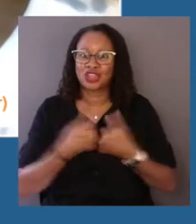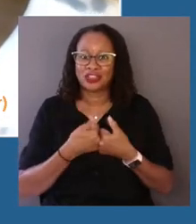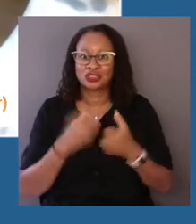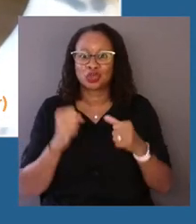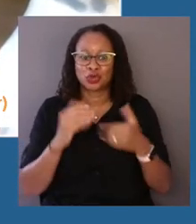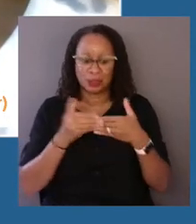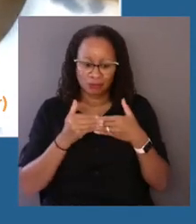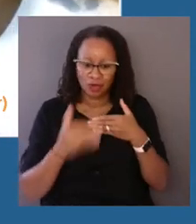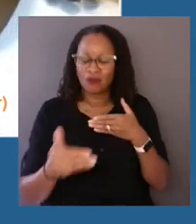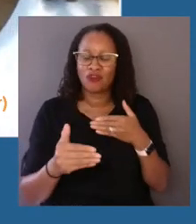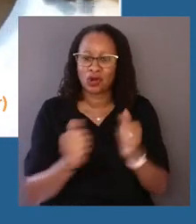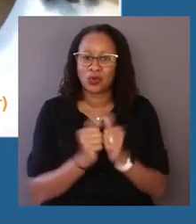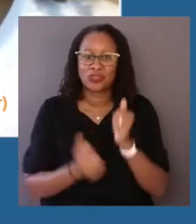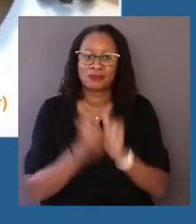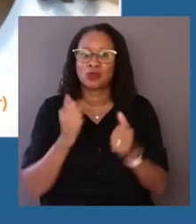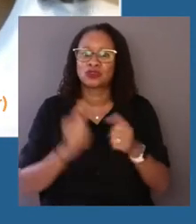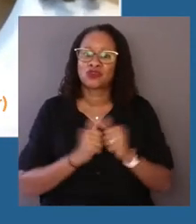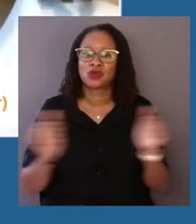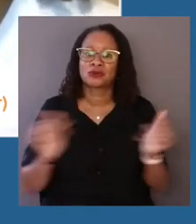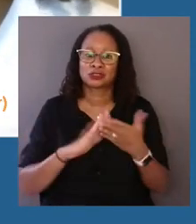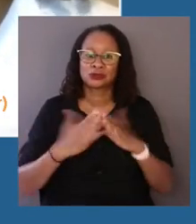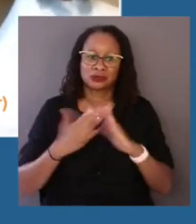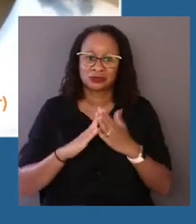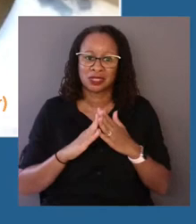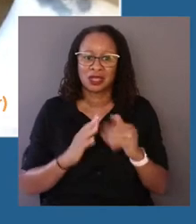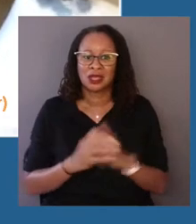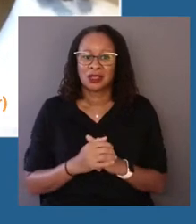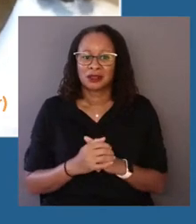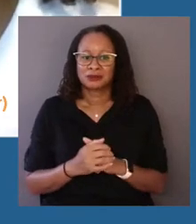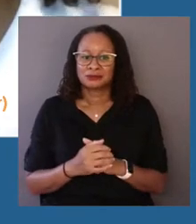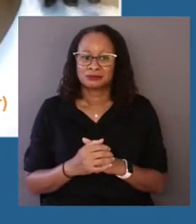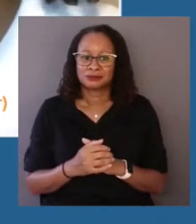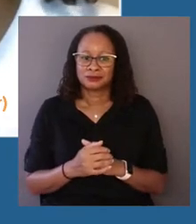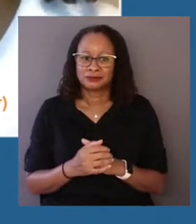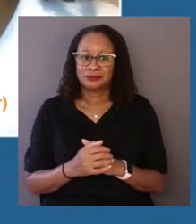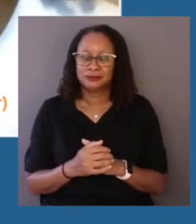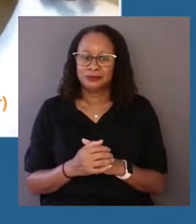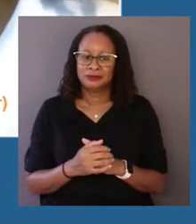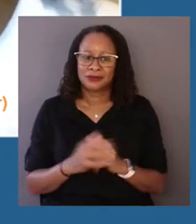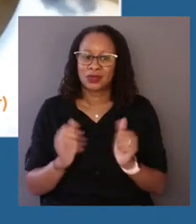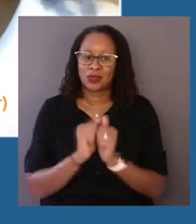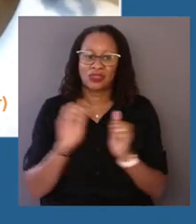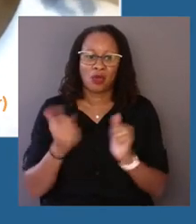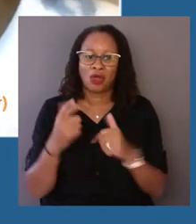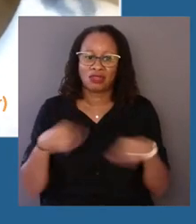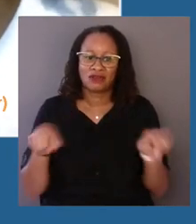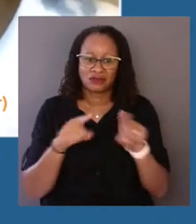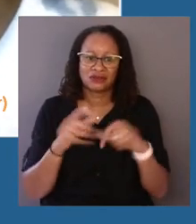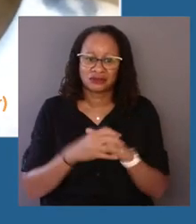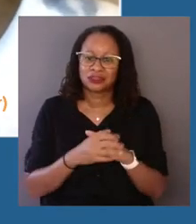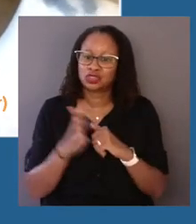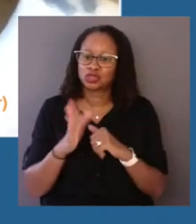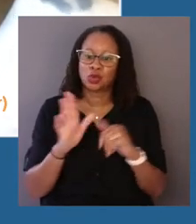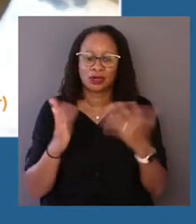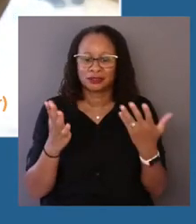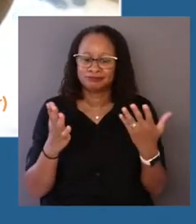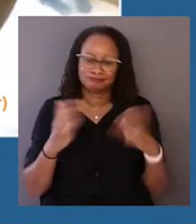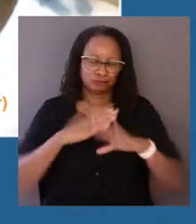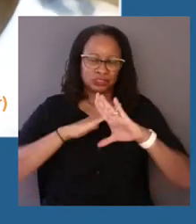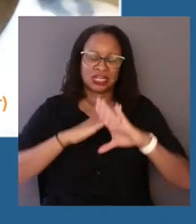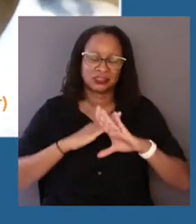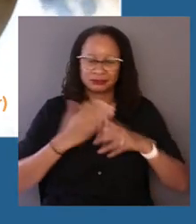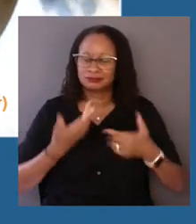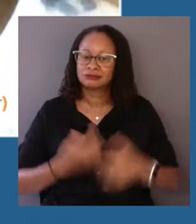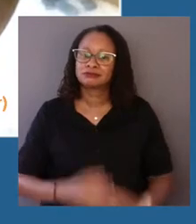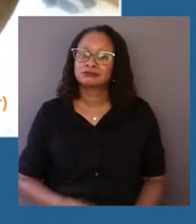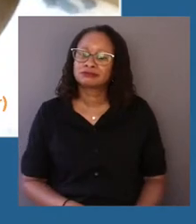most vulnerable communities among all of those you're charged with protecting?